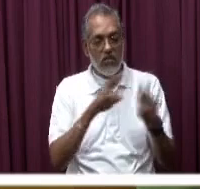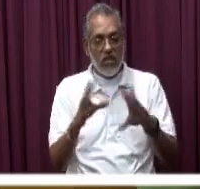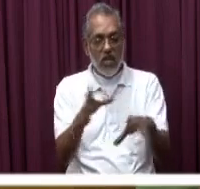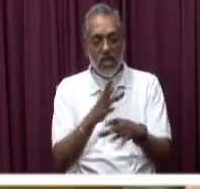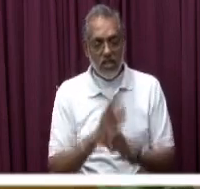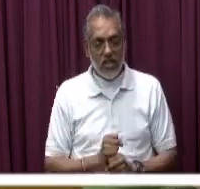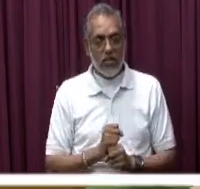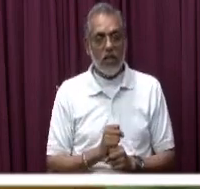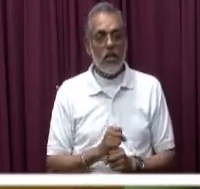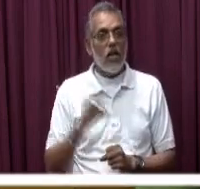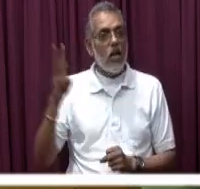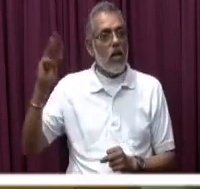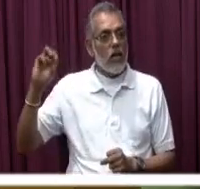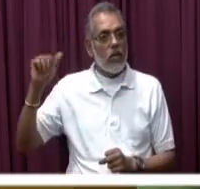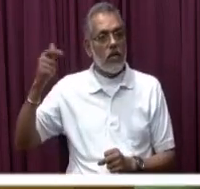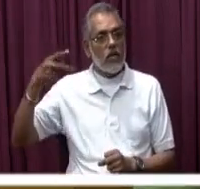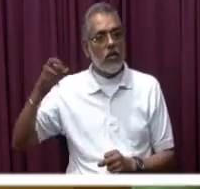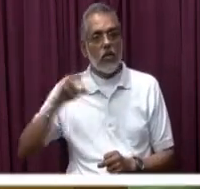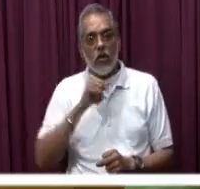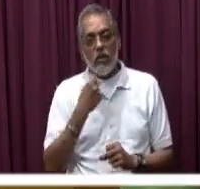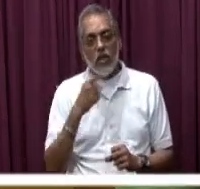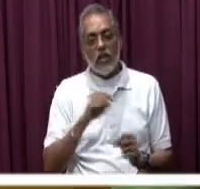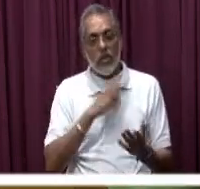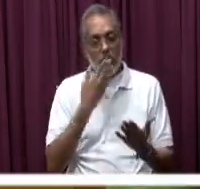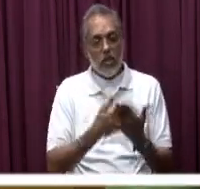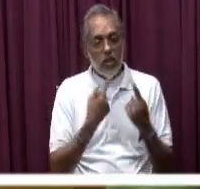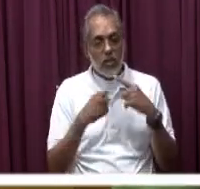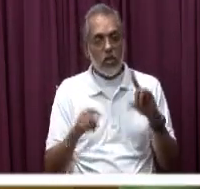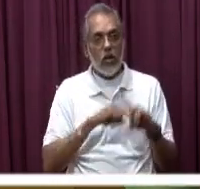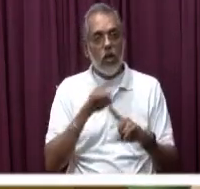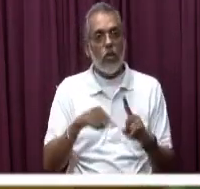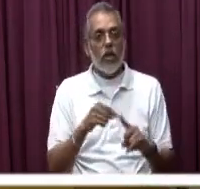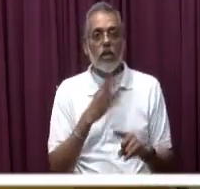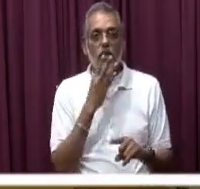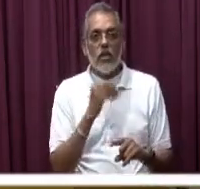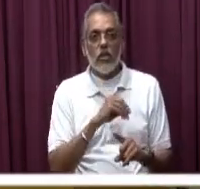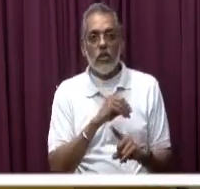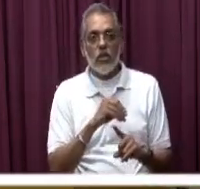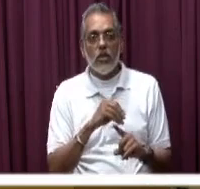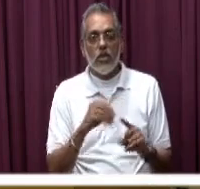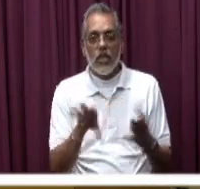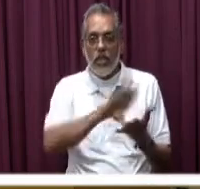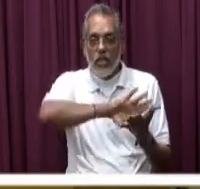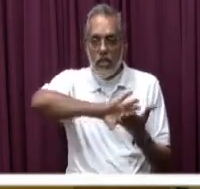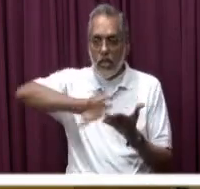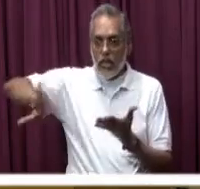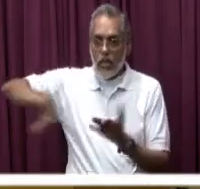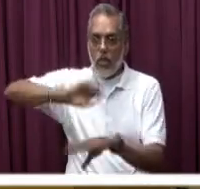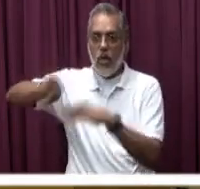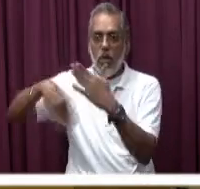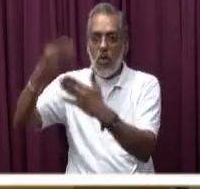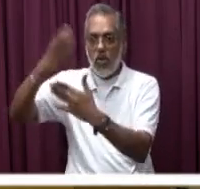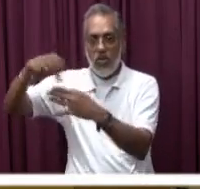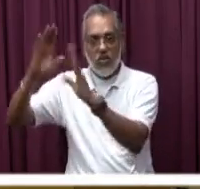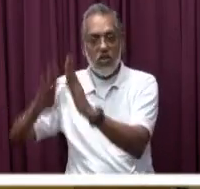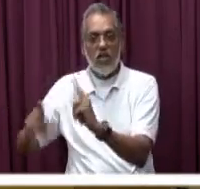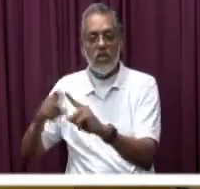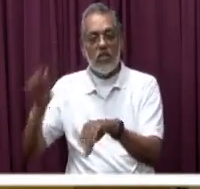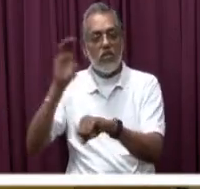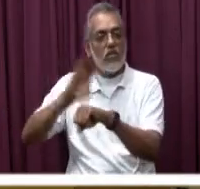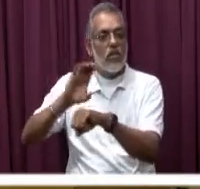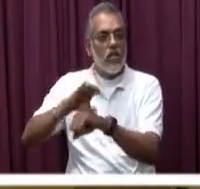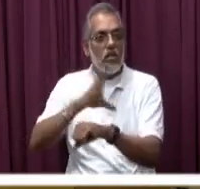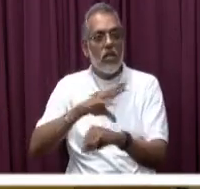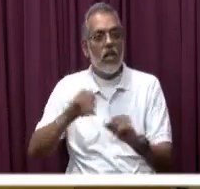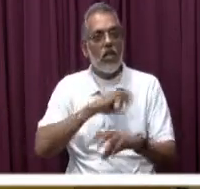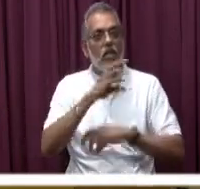his gospel at a time when the Jews had expelled the Christians from the synagogue, and where